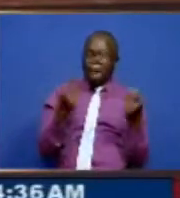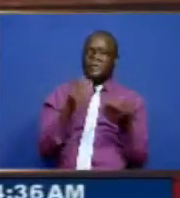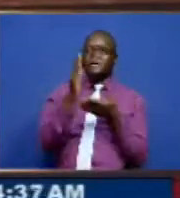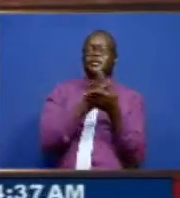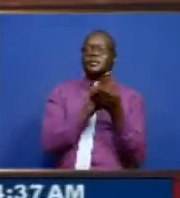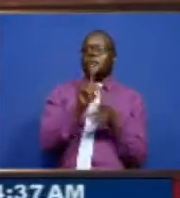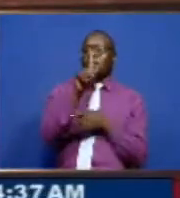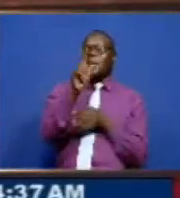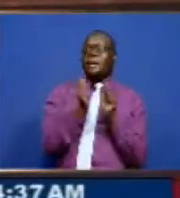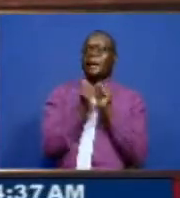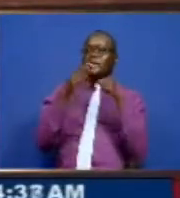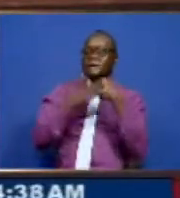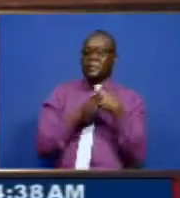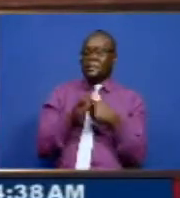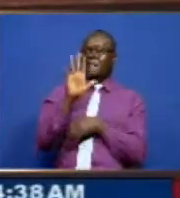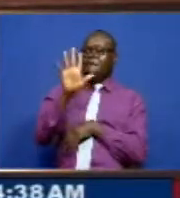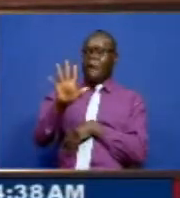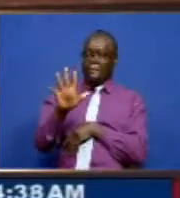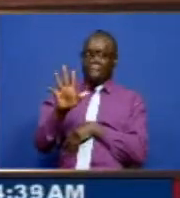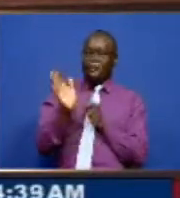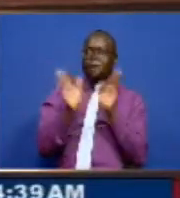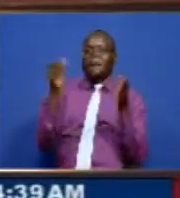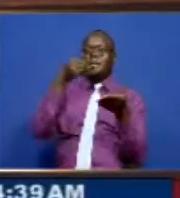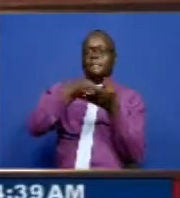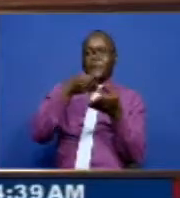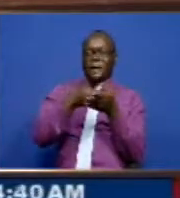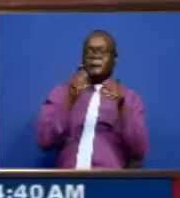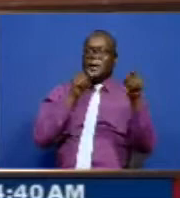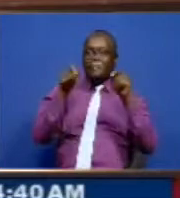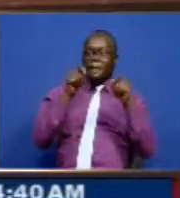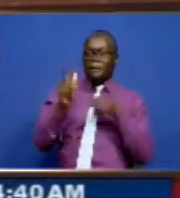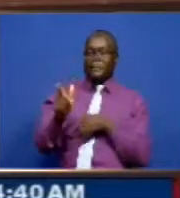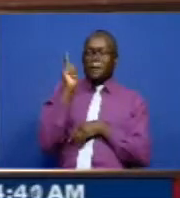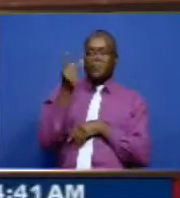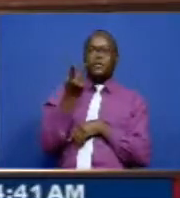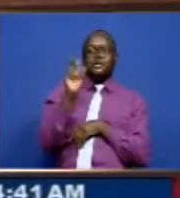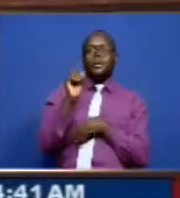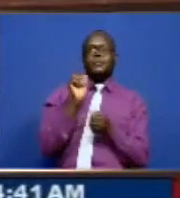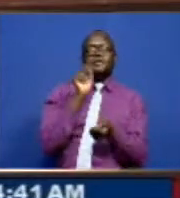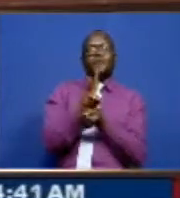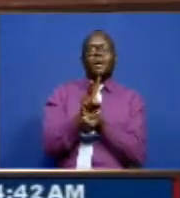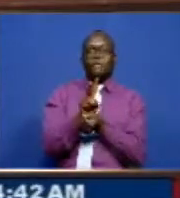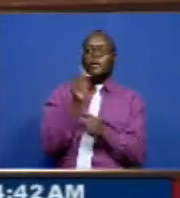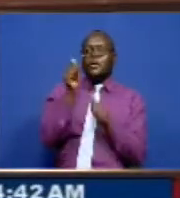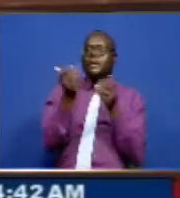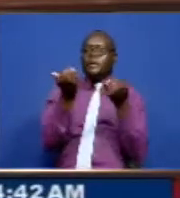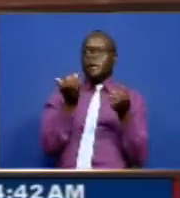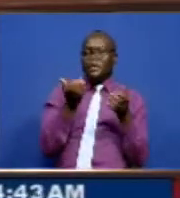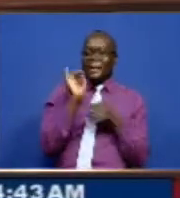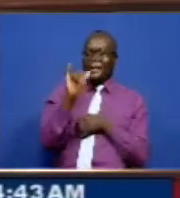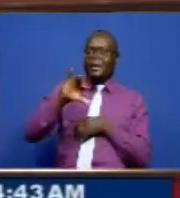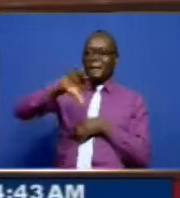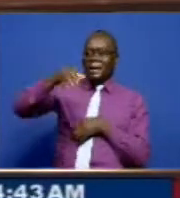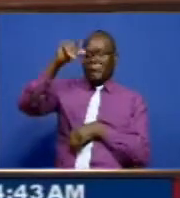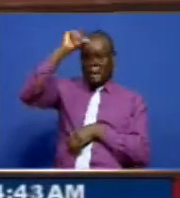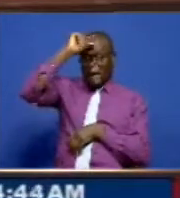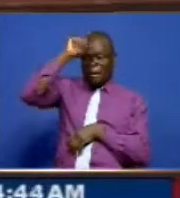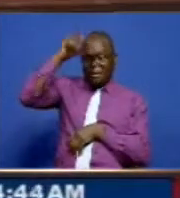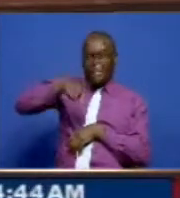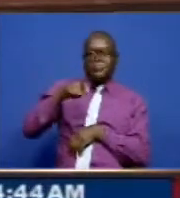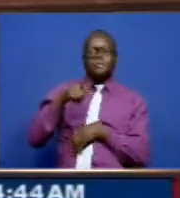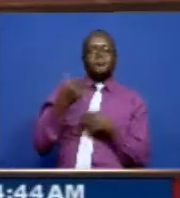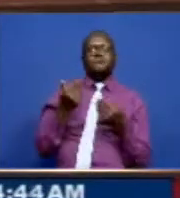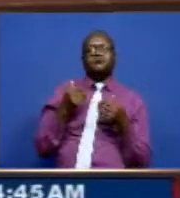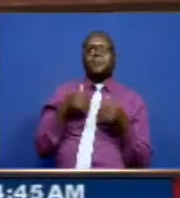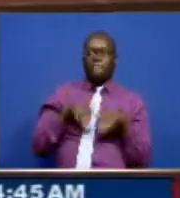Section 119(5) of the Public Finance Management Act 2012, which requires the county government to keep